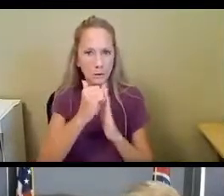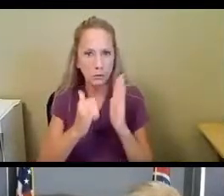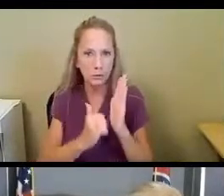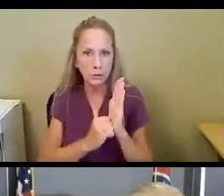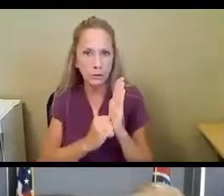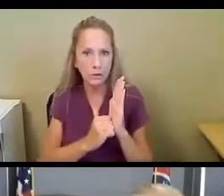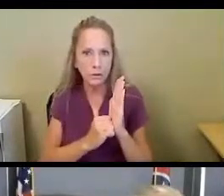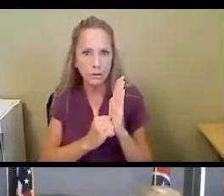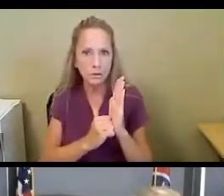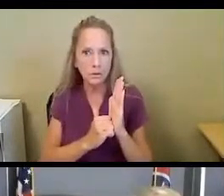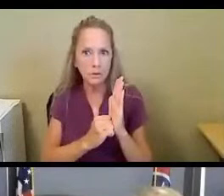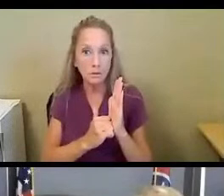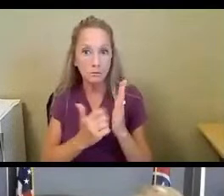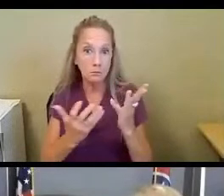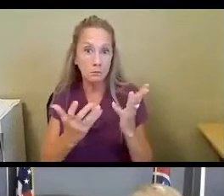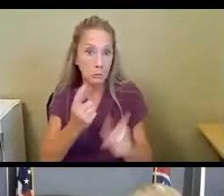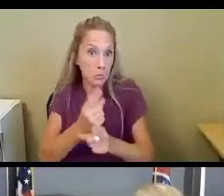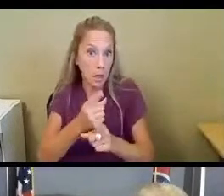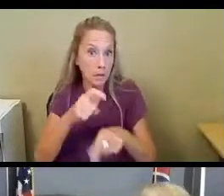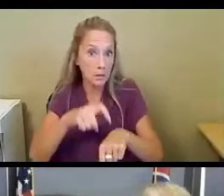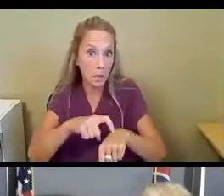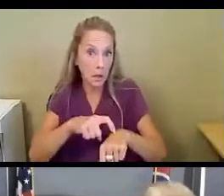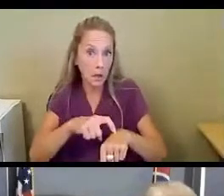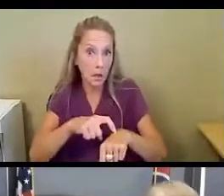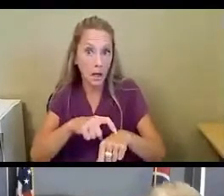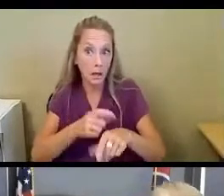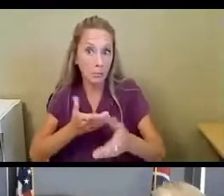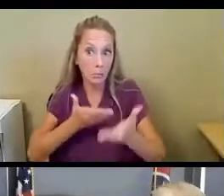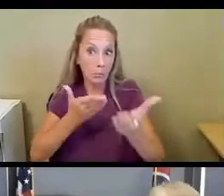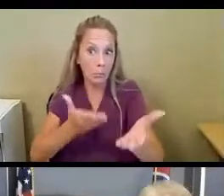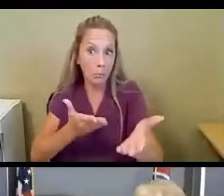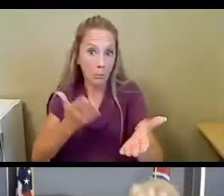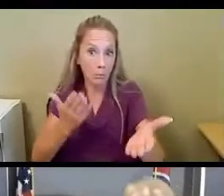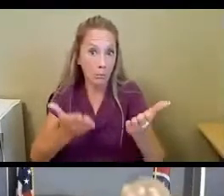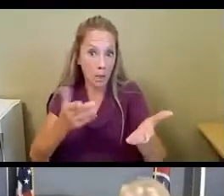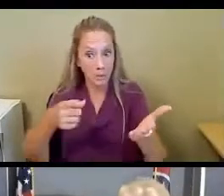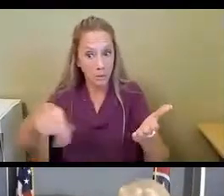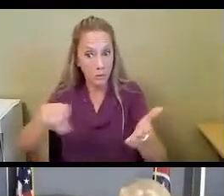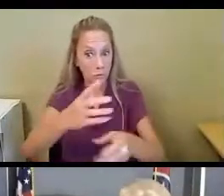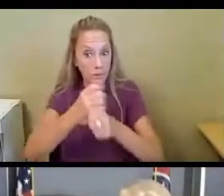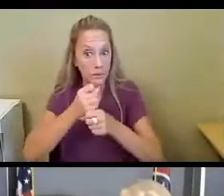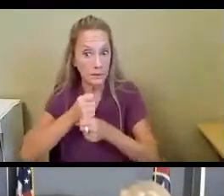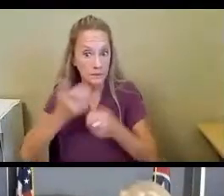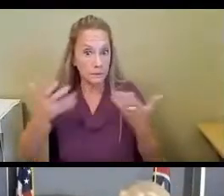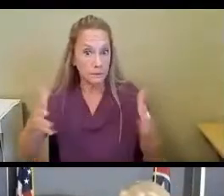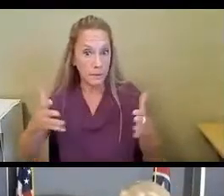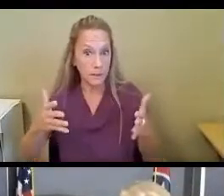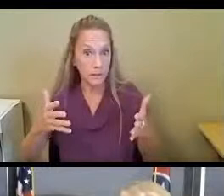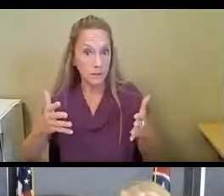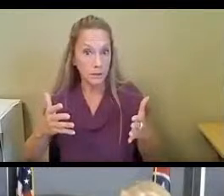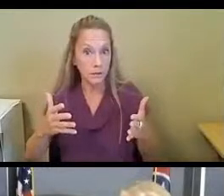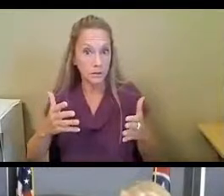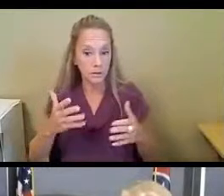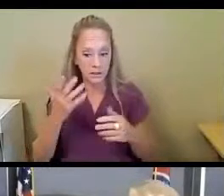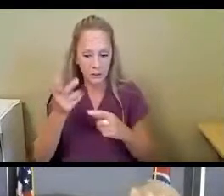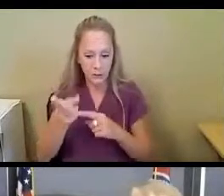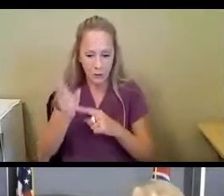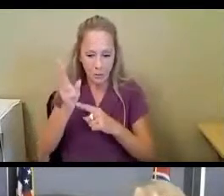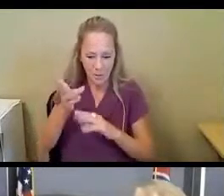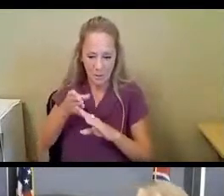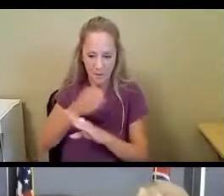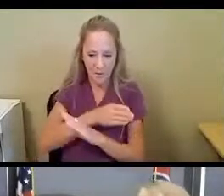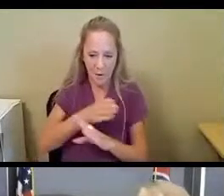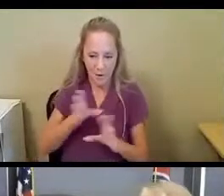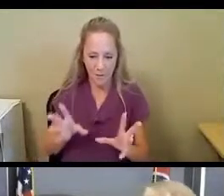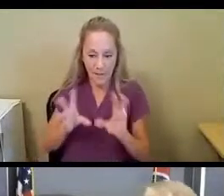is the appropriate time to bring this up, but you all probably have received, or you may have received, about 2 minutes before the meeting started,